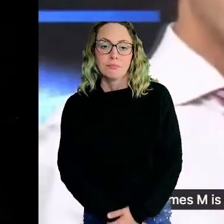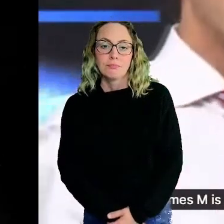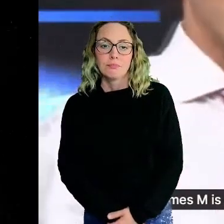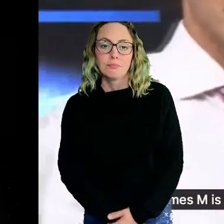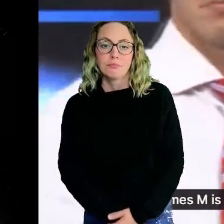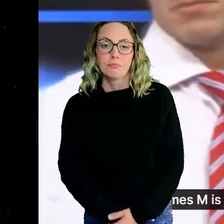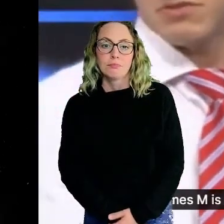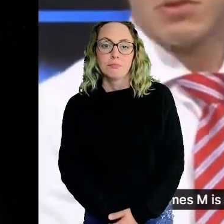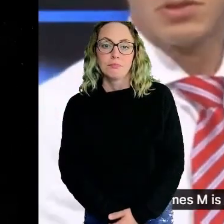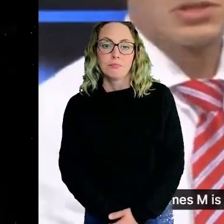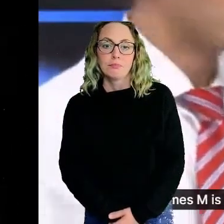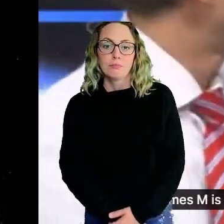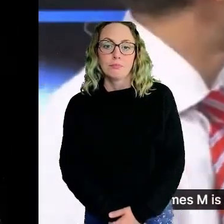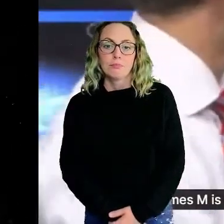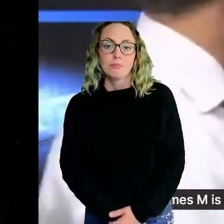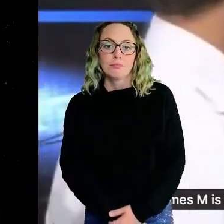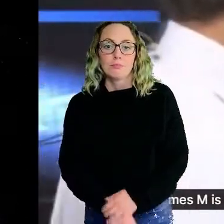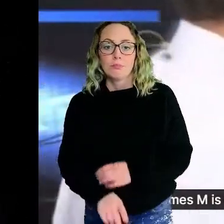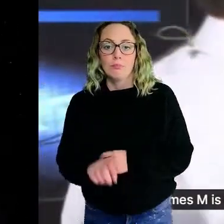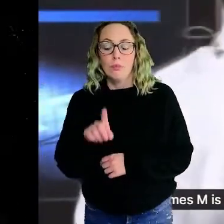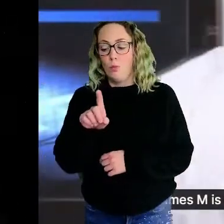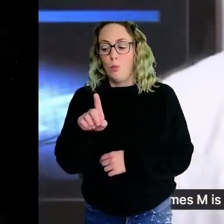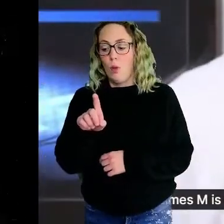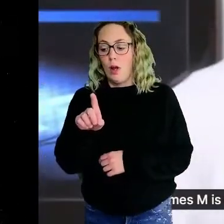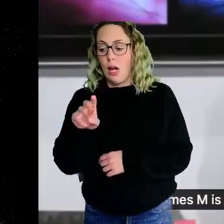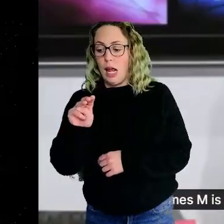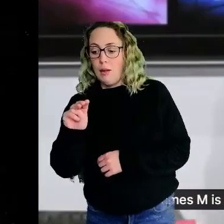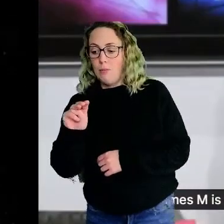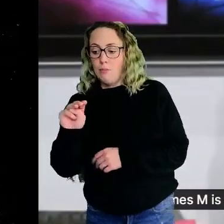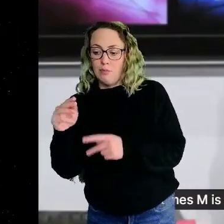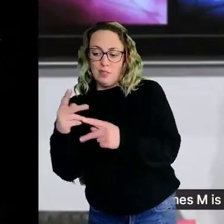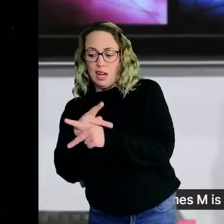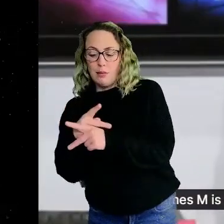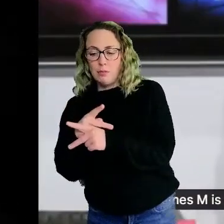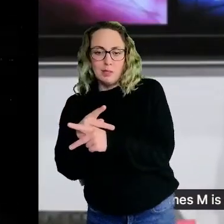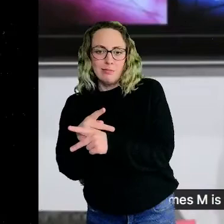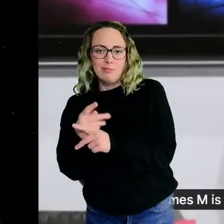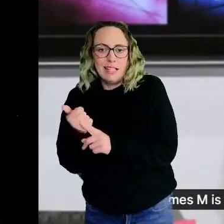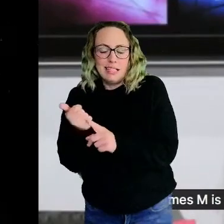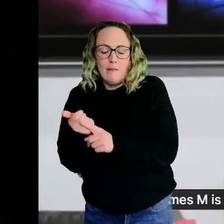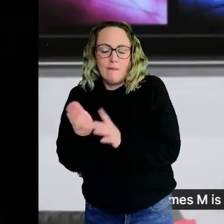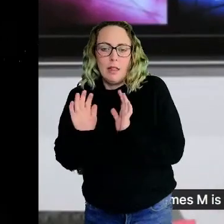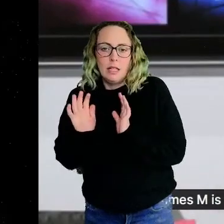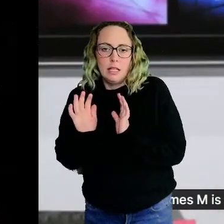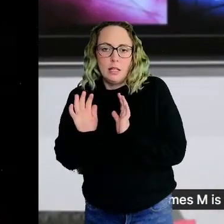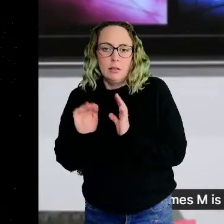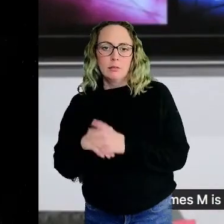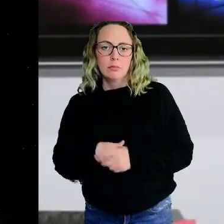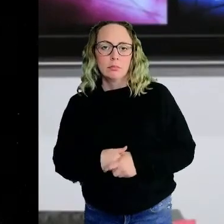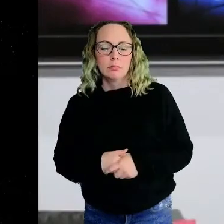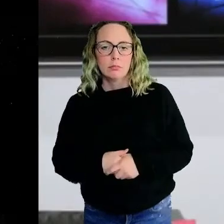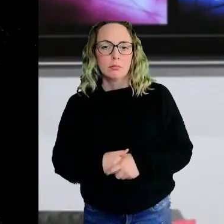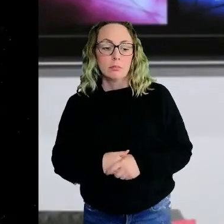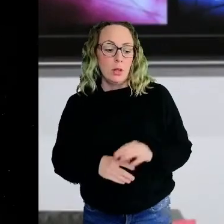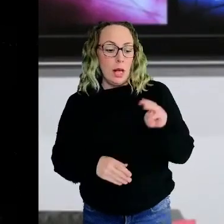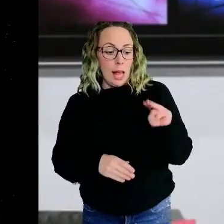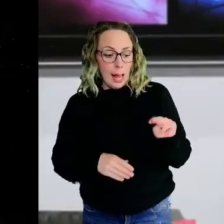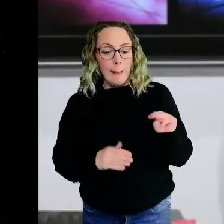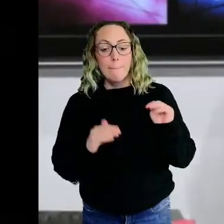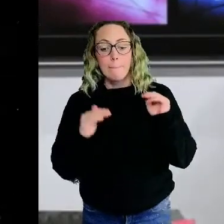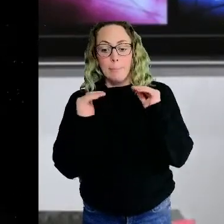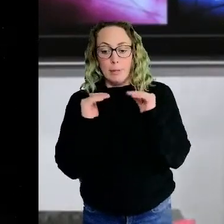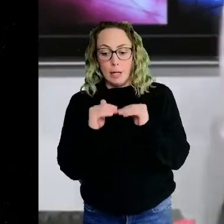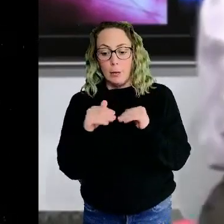And 1 times m is, of course, just itself. Anything times 1 is itself. So m equals P divided by